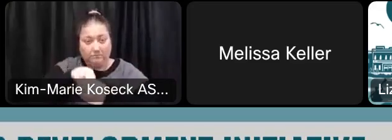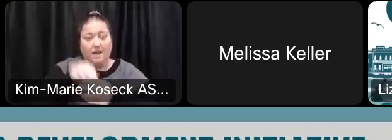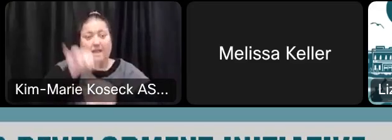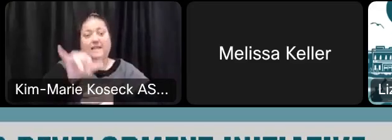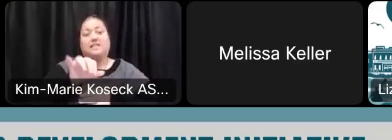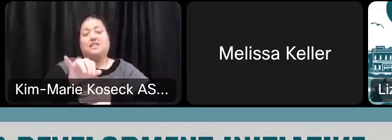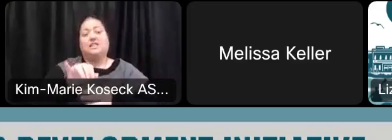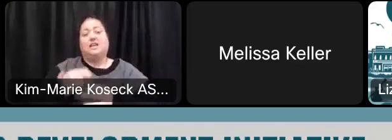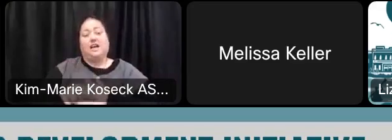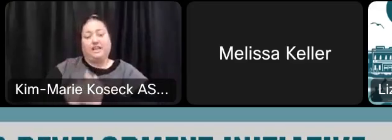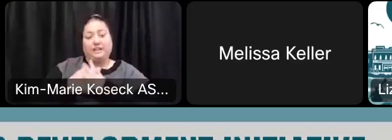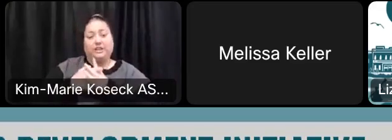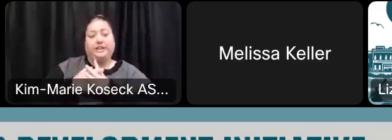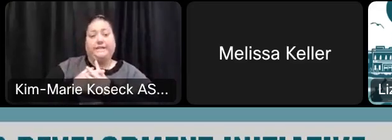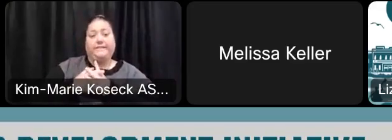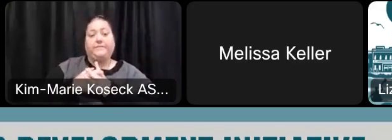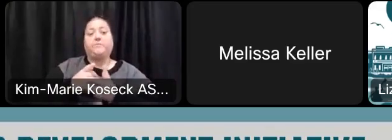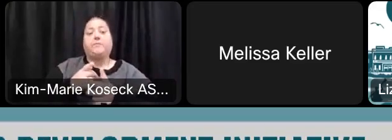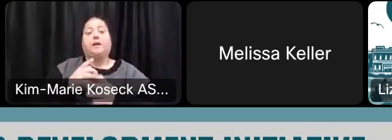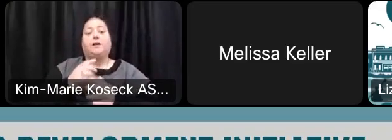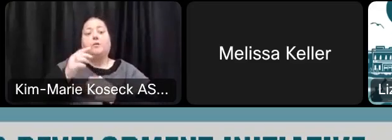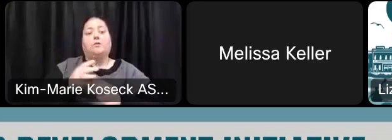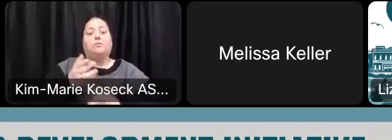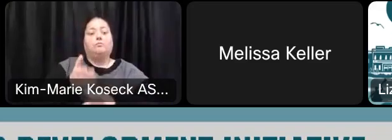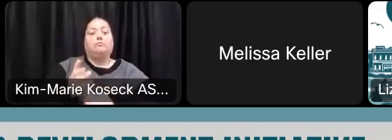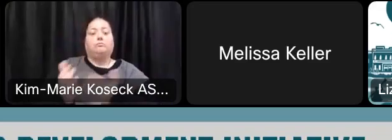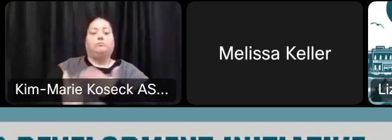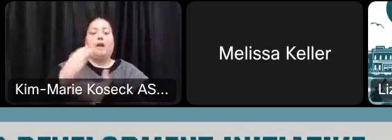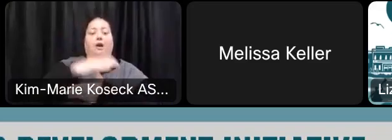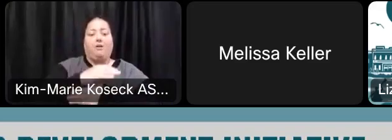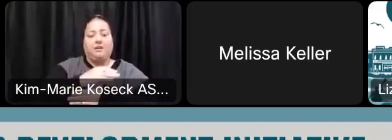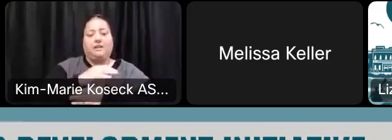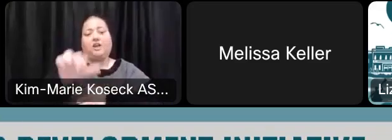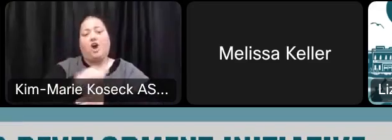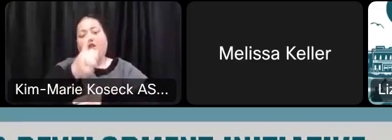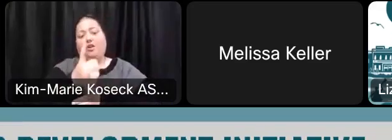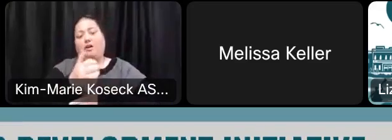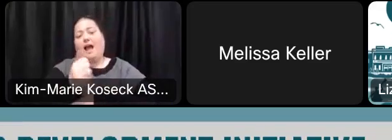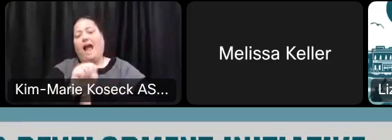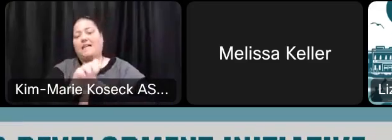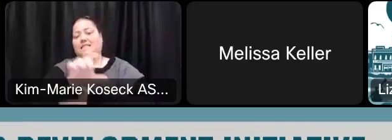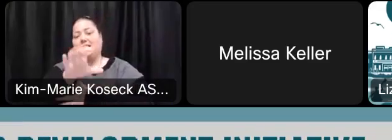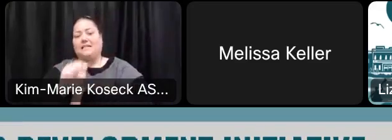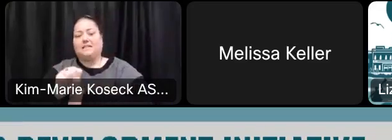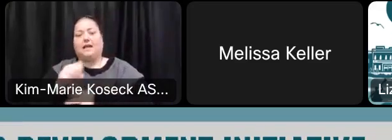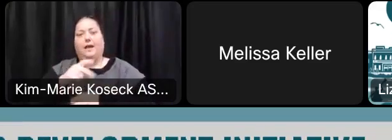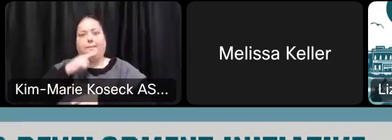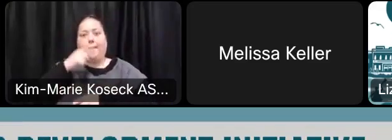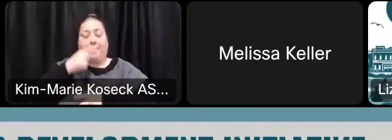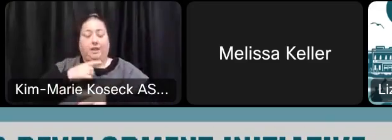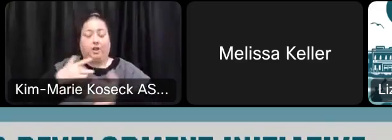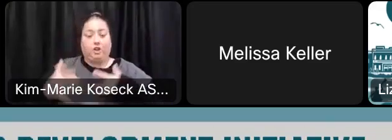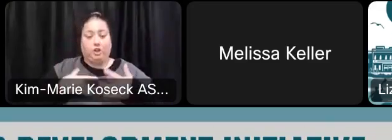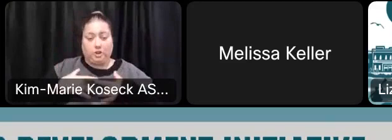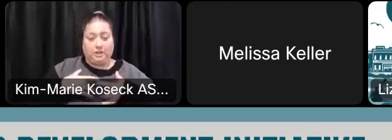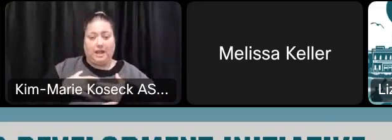initiative identified priorities, at-risk infrastructure and other assets and public concerns, and then directed money to